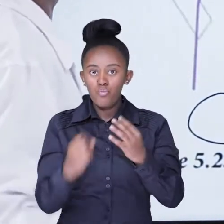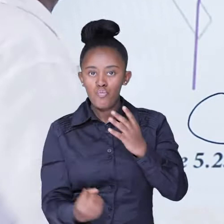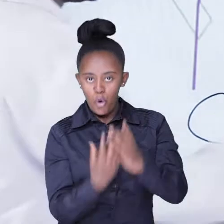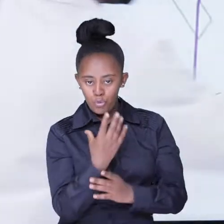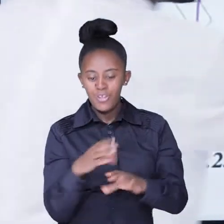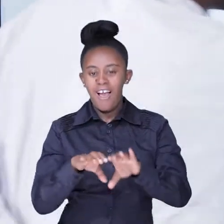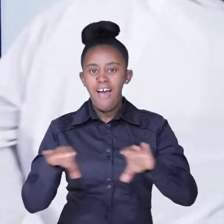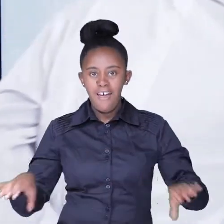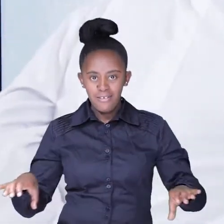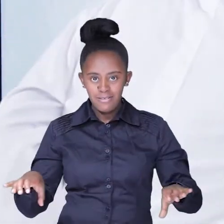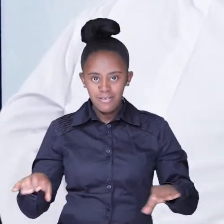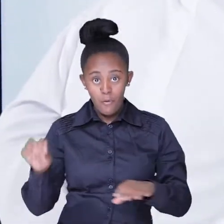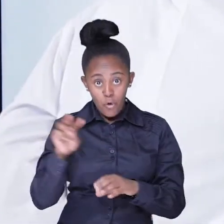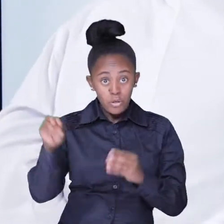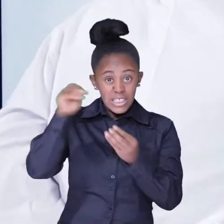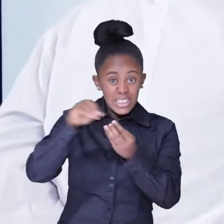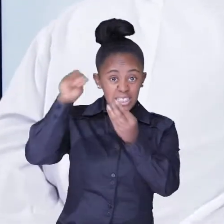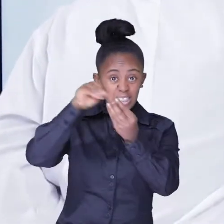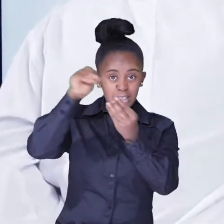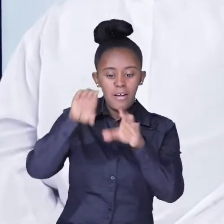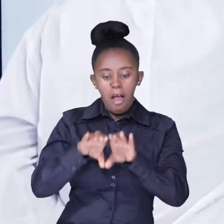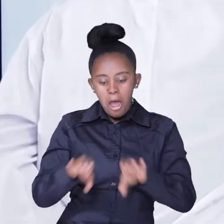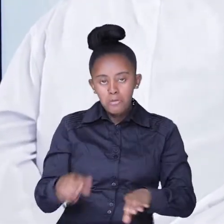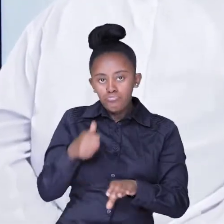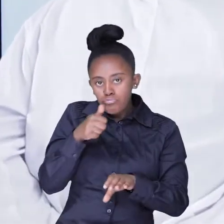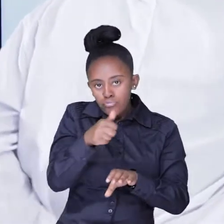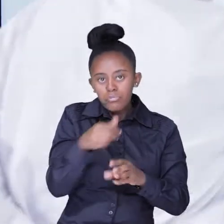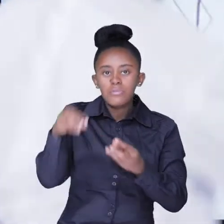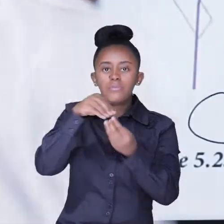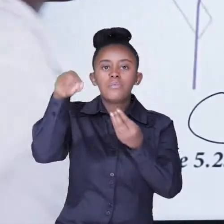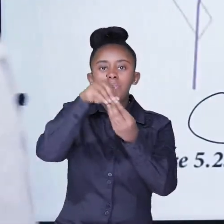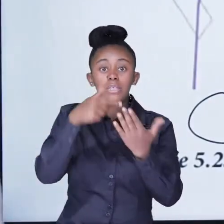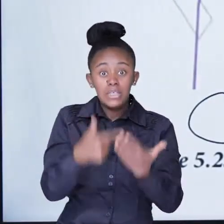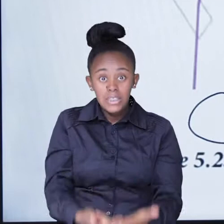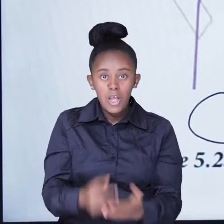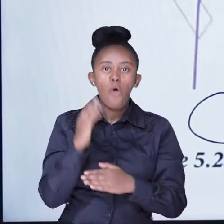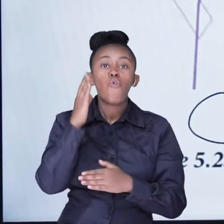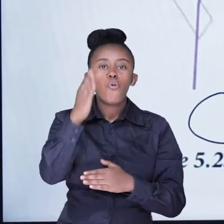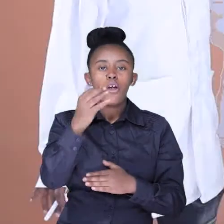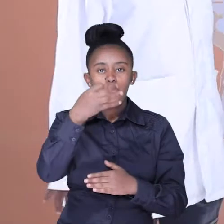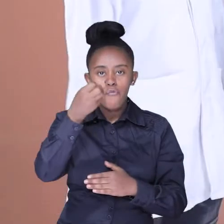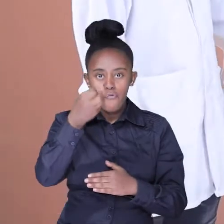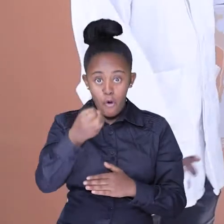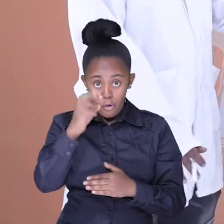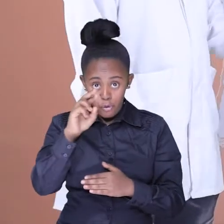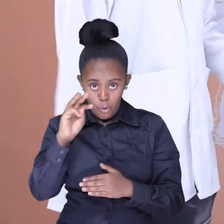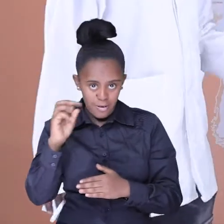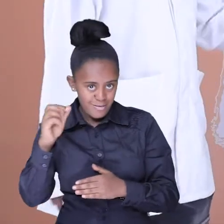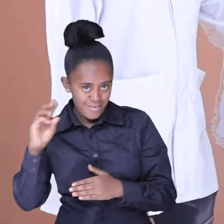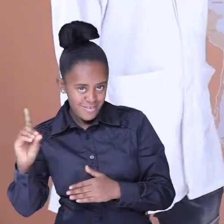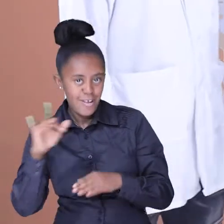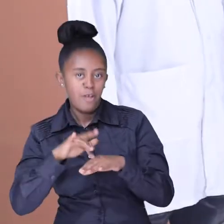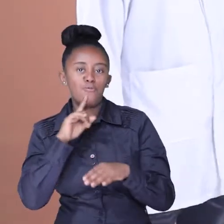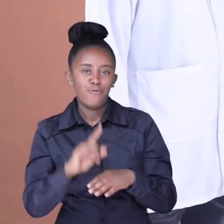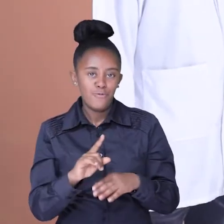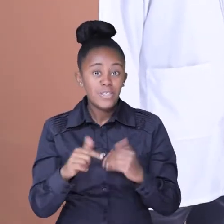current. As the voltage increases, the current is also increased. In case of this forward bias direction. So this